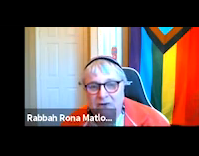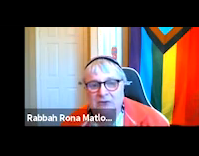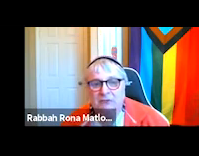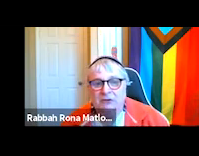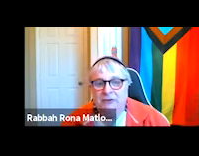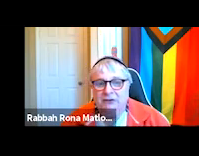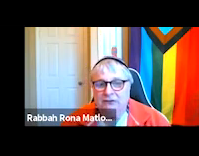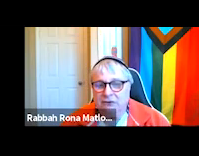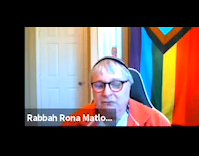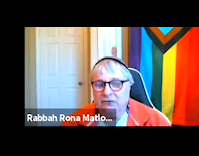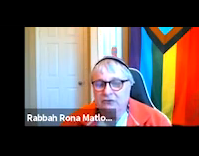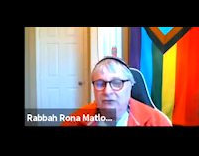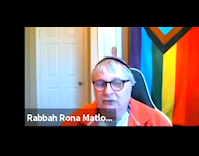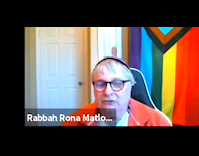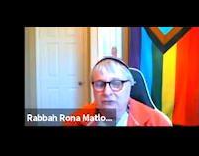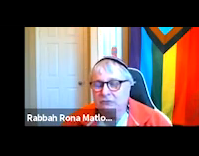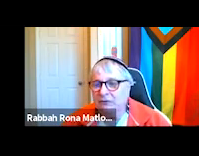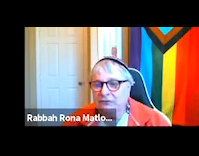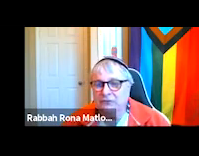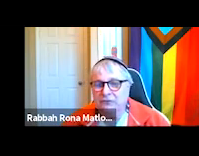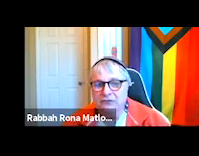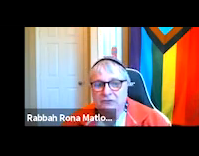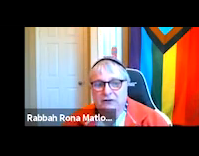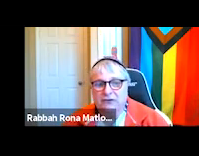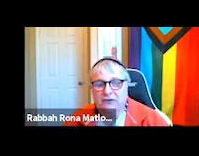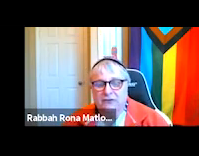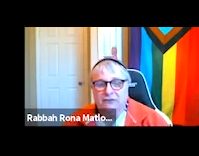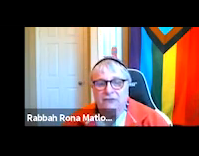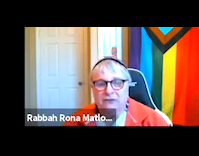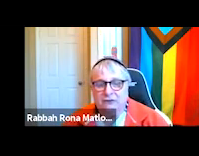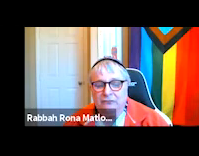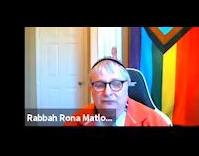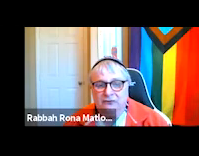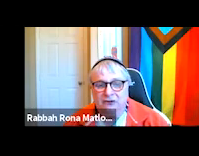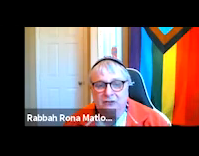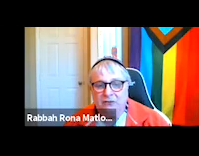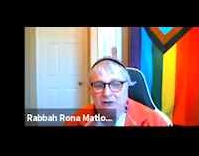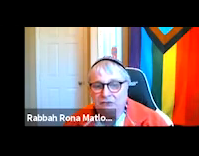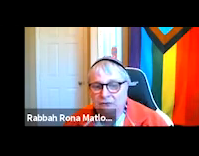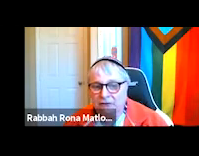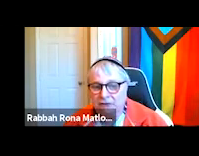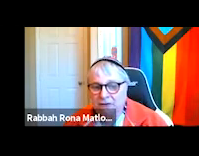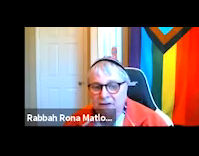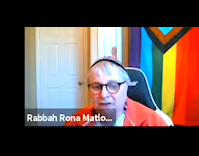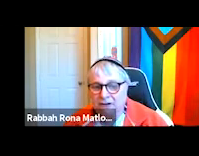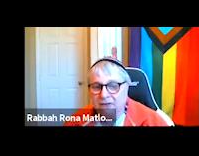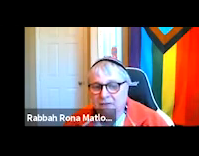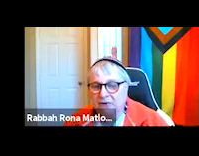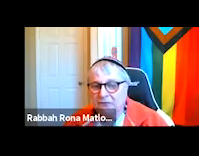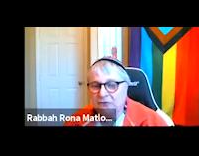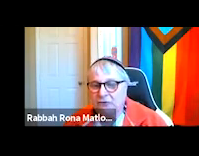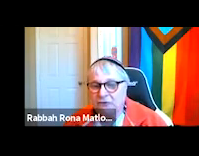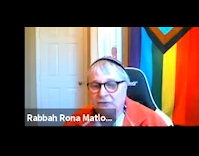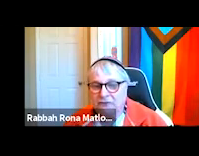Said Rabbi Yirmiyahu ben Elazar, when the Holy Blessing One created the first Adam, God created